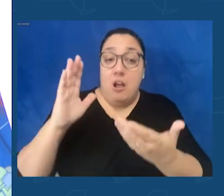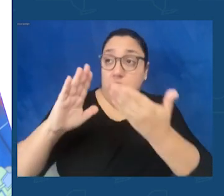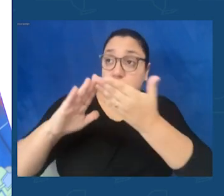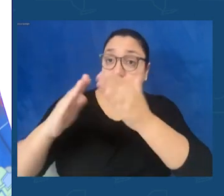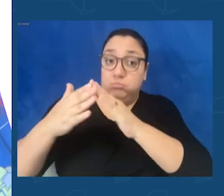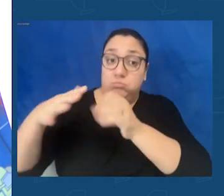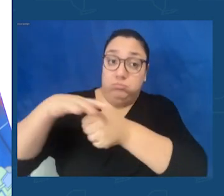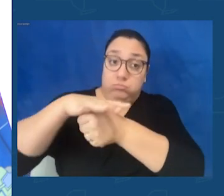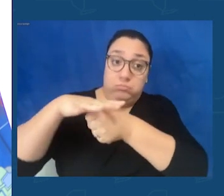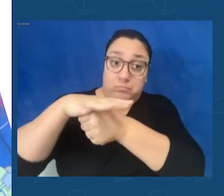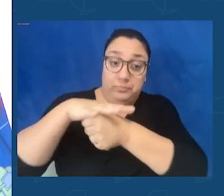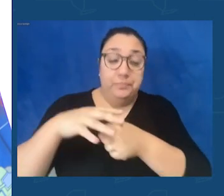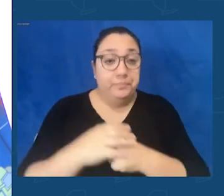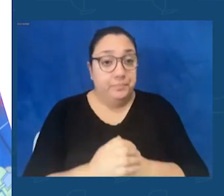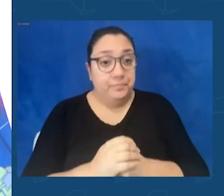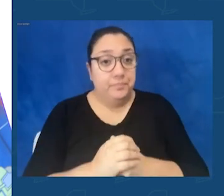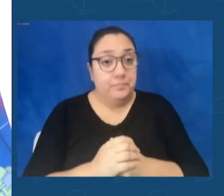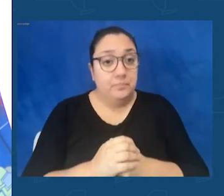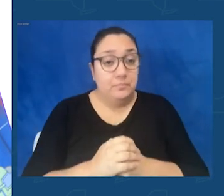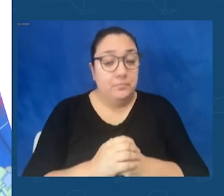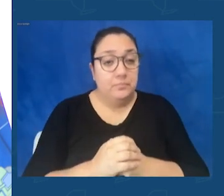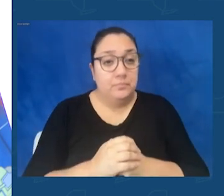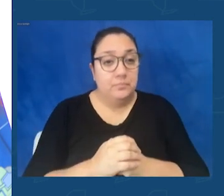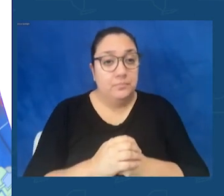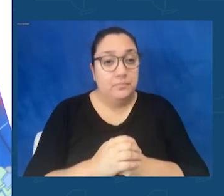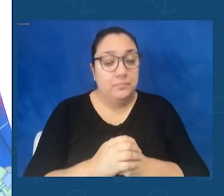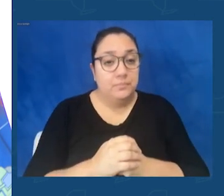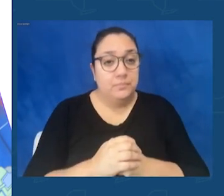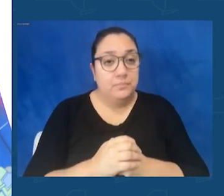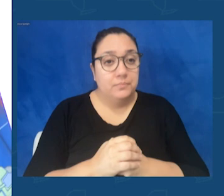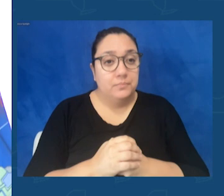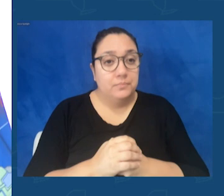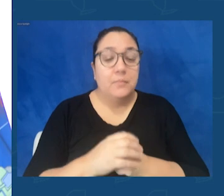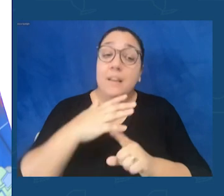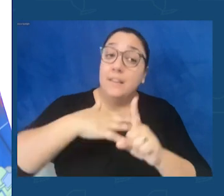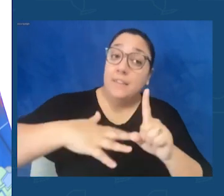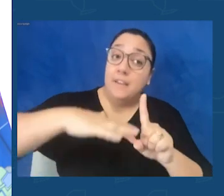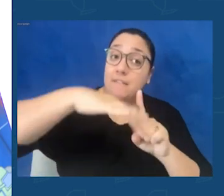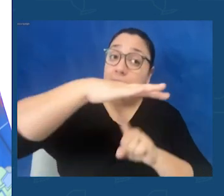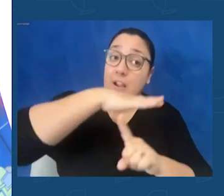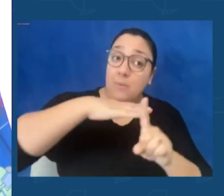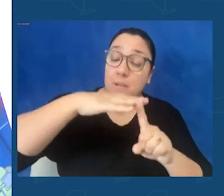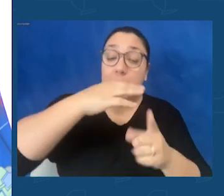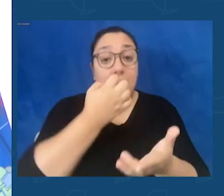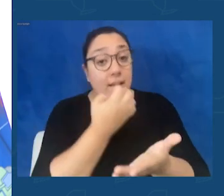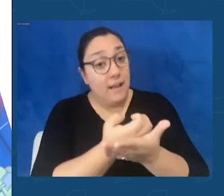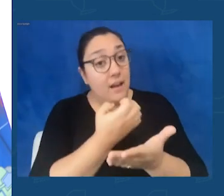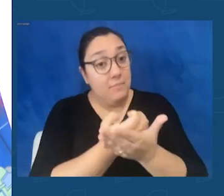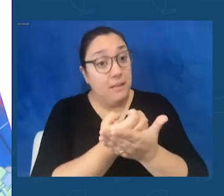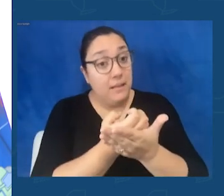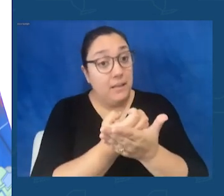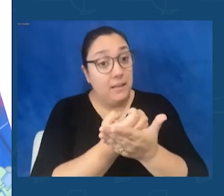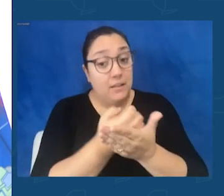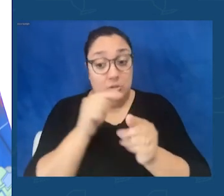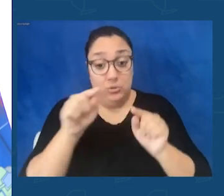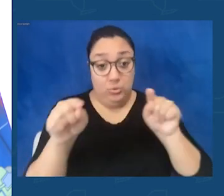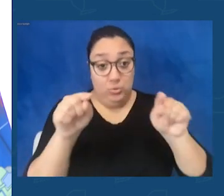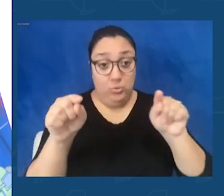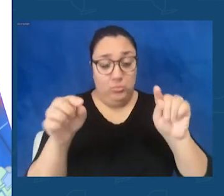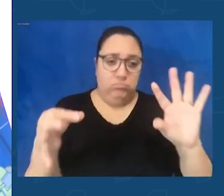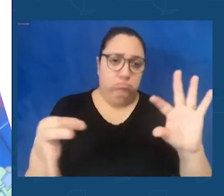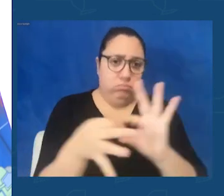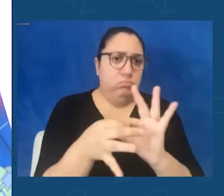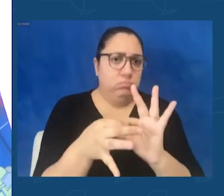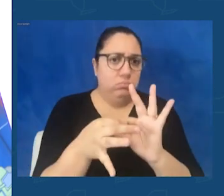environmental resources. The environment and economy, as we well know, go hand in hand. By